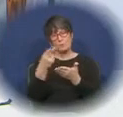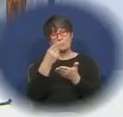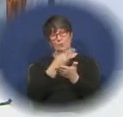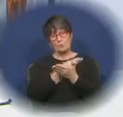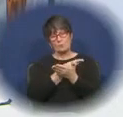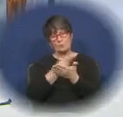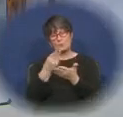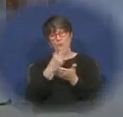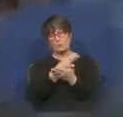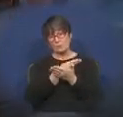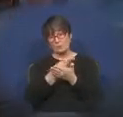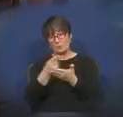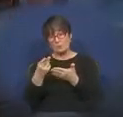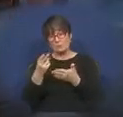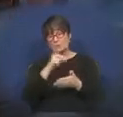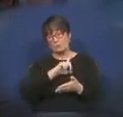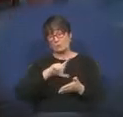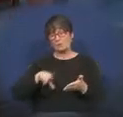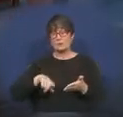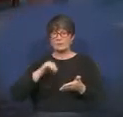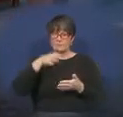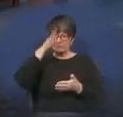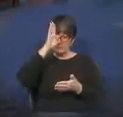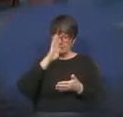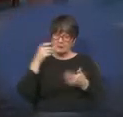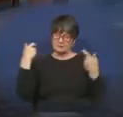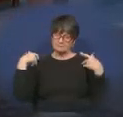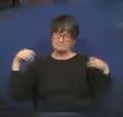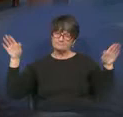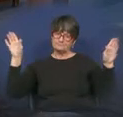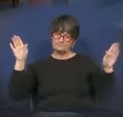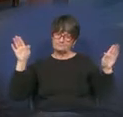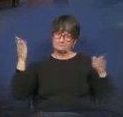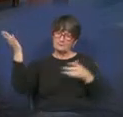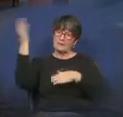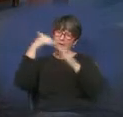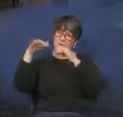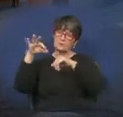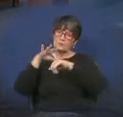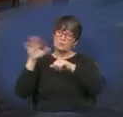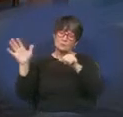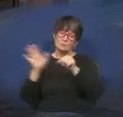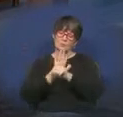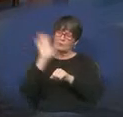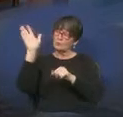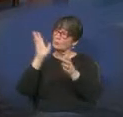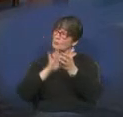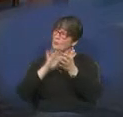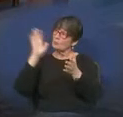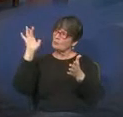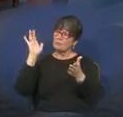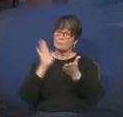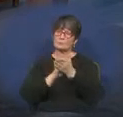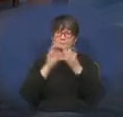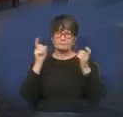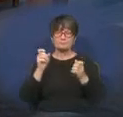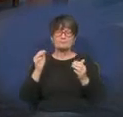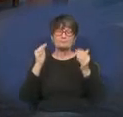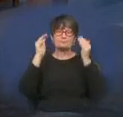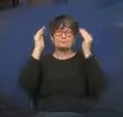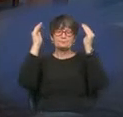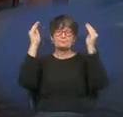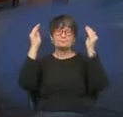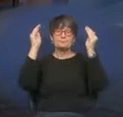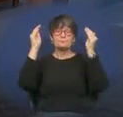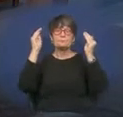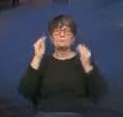Holy, holy, holy Lord God of hosts, heaven and earth are full of your glory. Hosanna in the